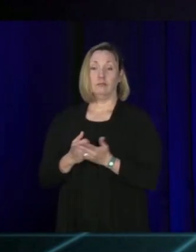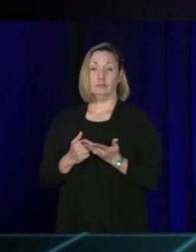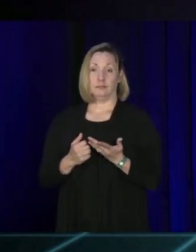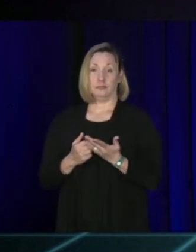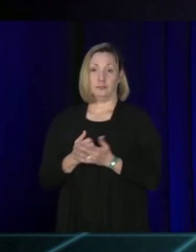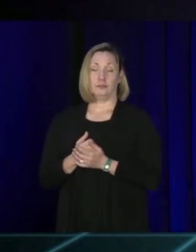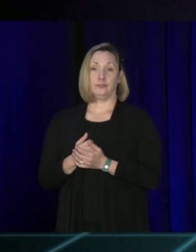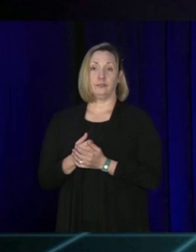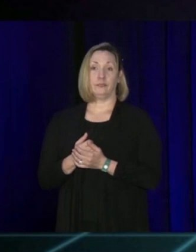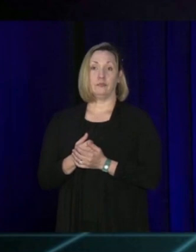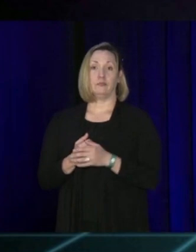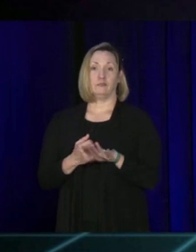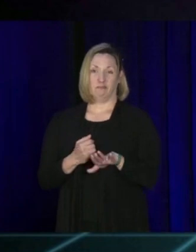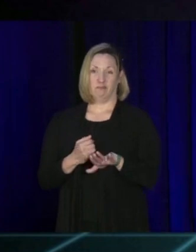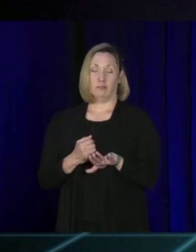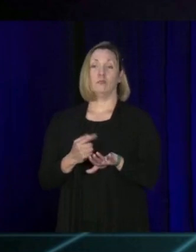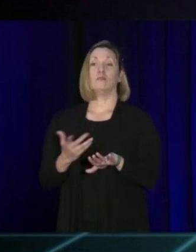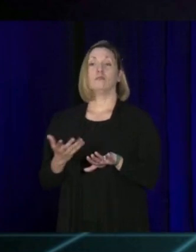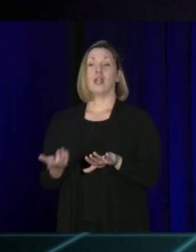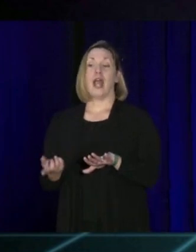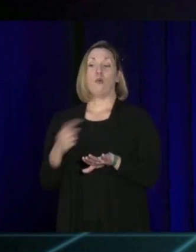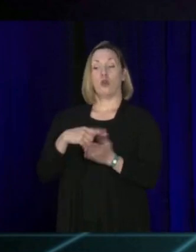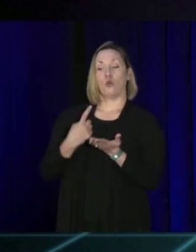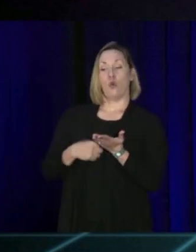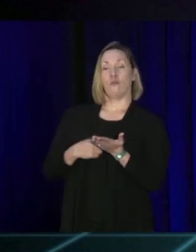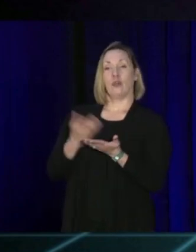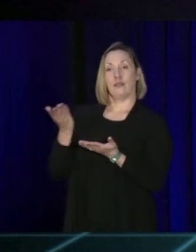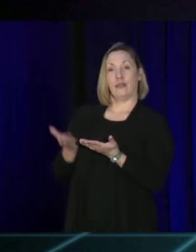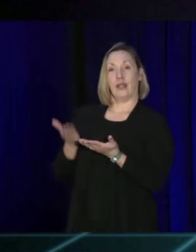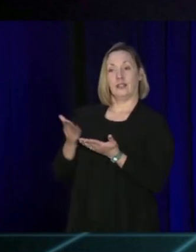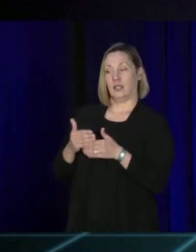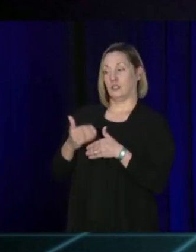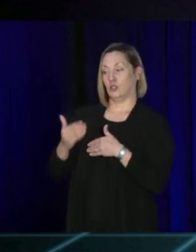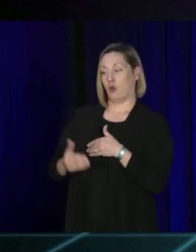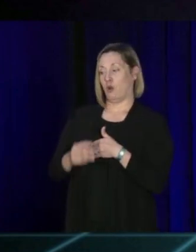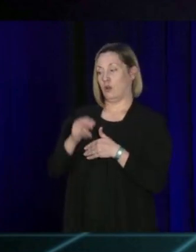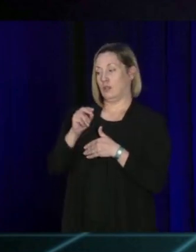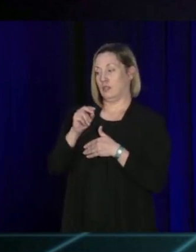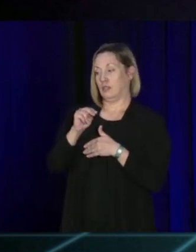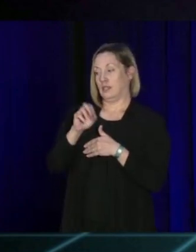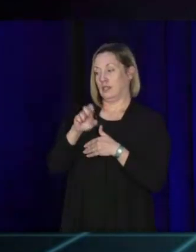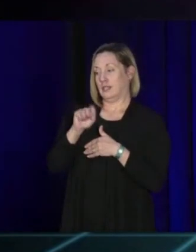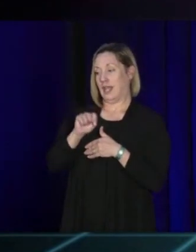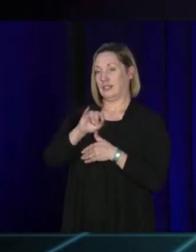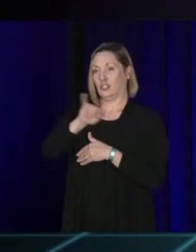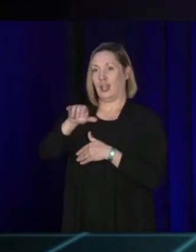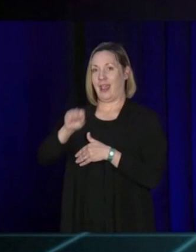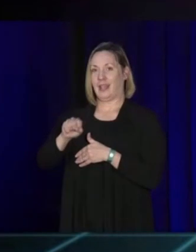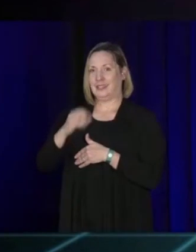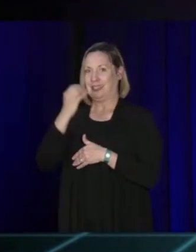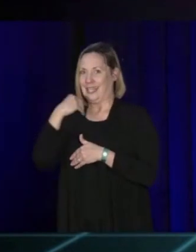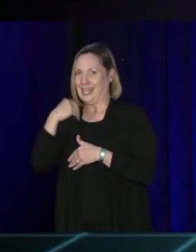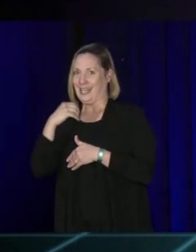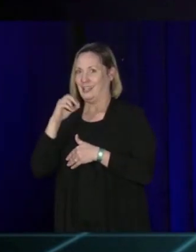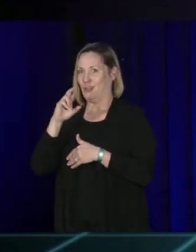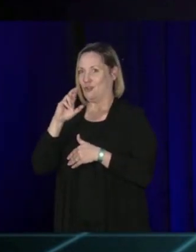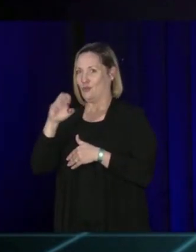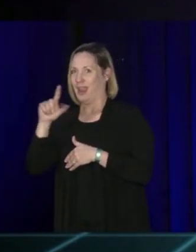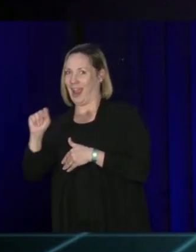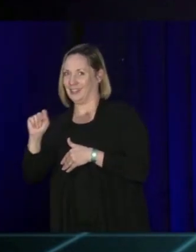I do need to cover this one. It's called Next.js is Eating React. And I'm grabbing this from Kent's